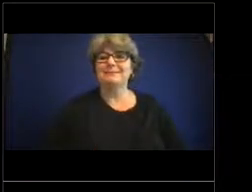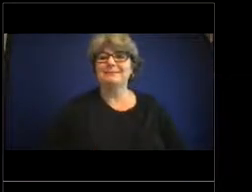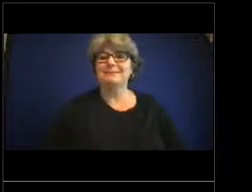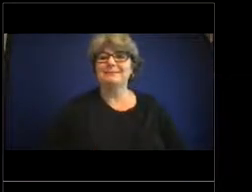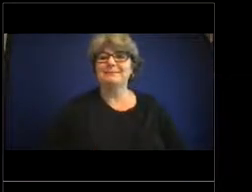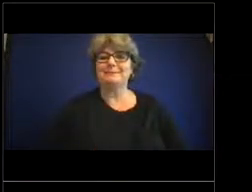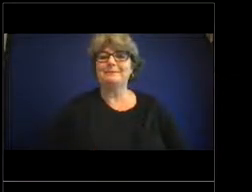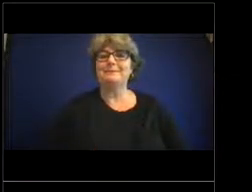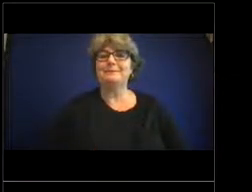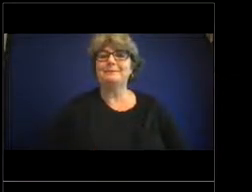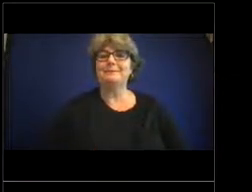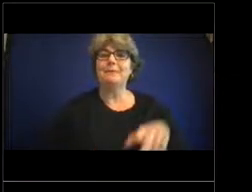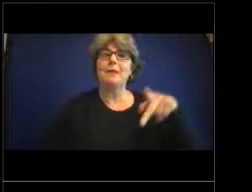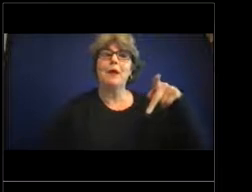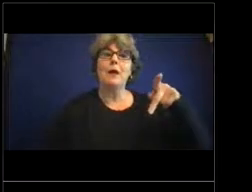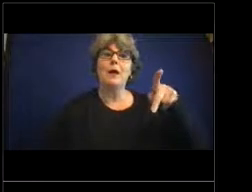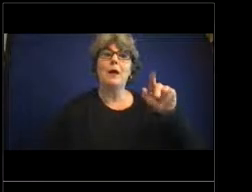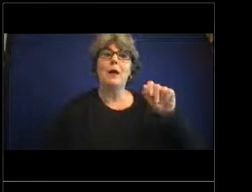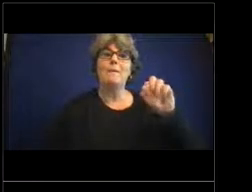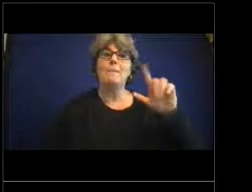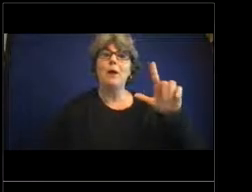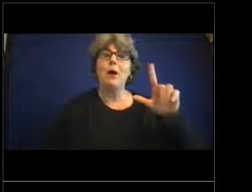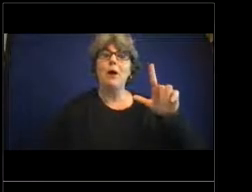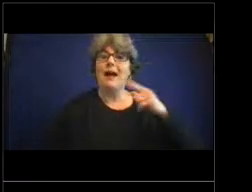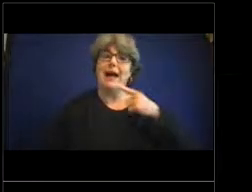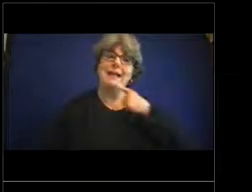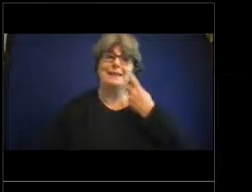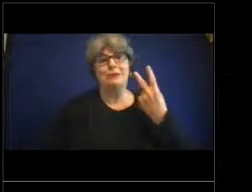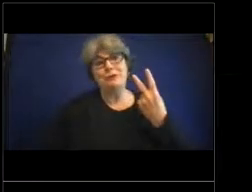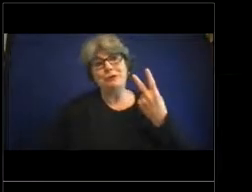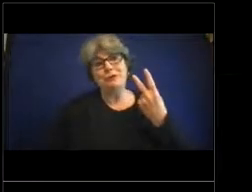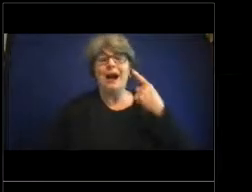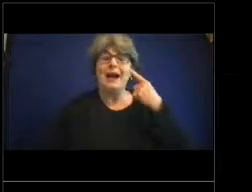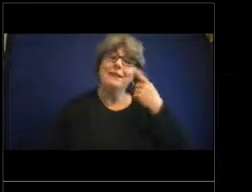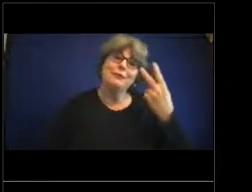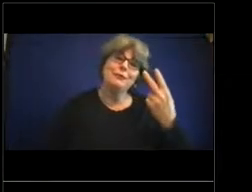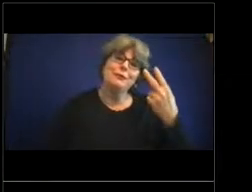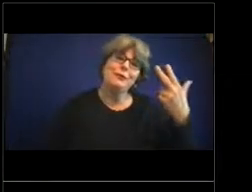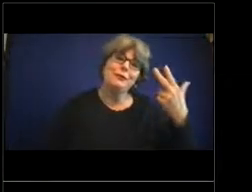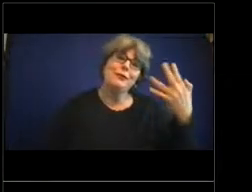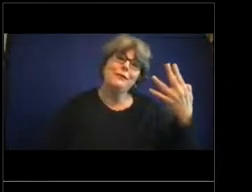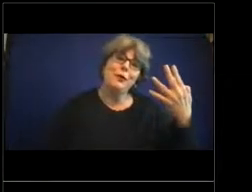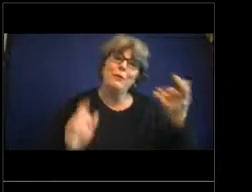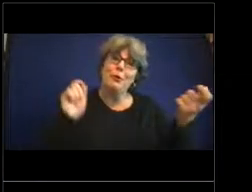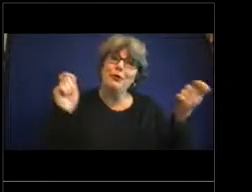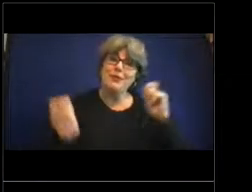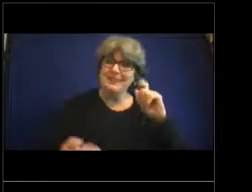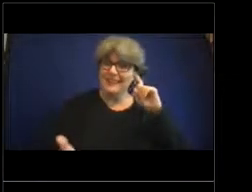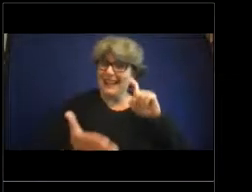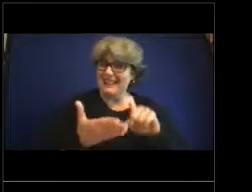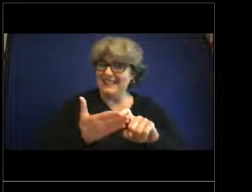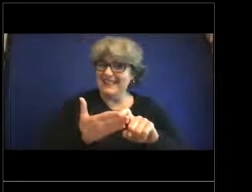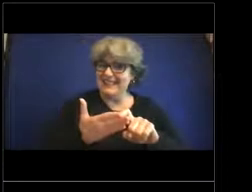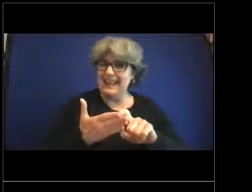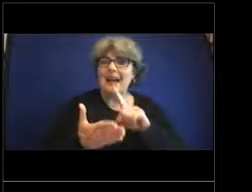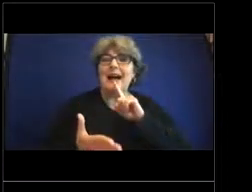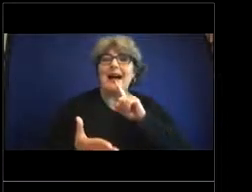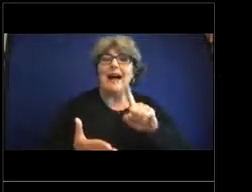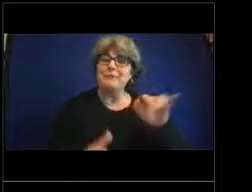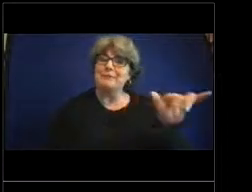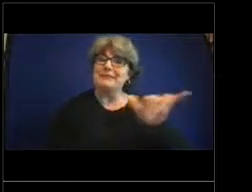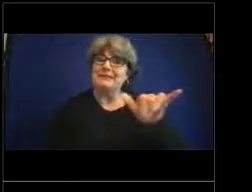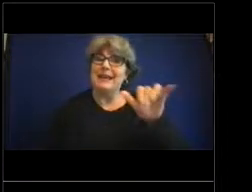I know we showed two. I could probably think of about two or three or four more different kinds of change that I see going on in there. I'm sure Christina can think of that